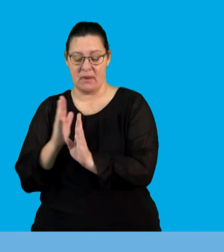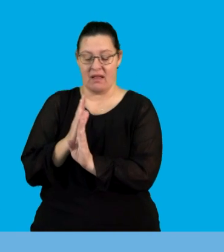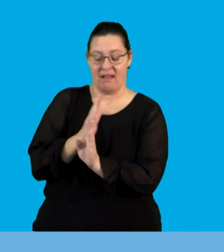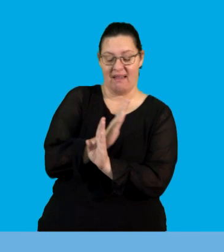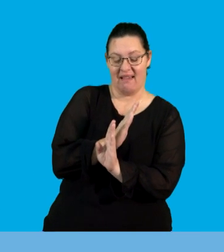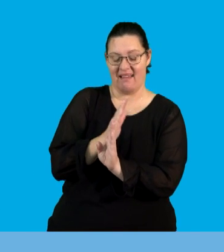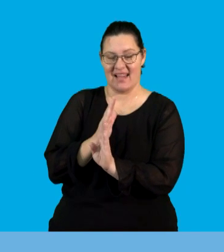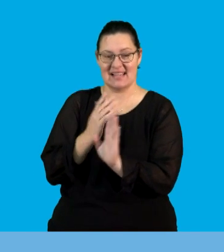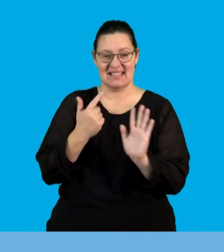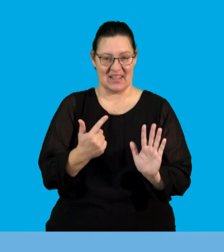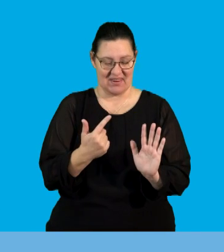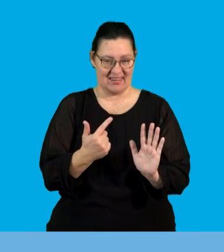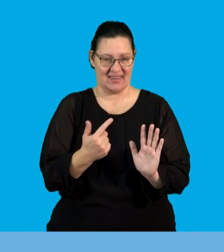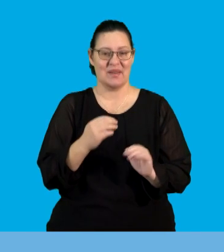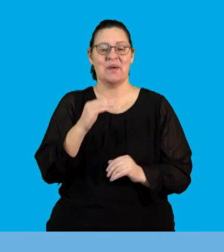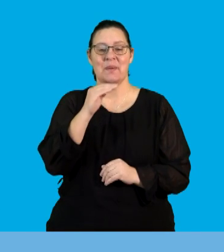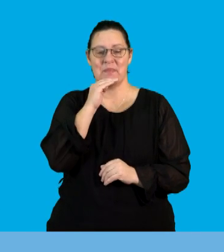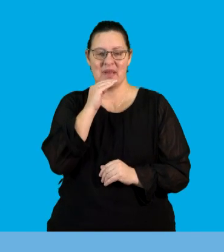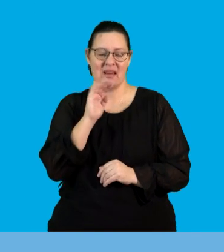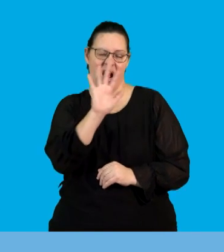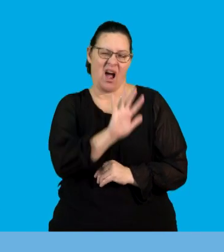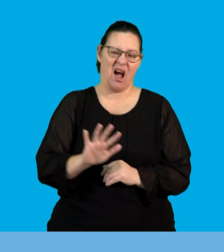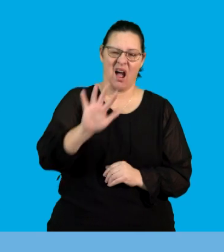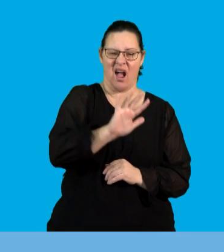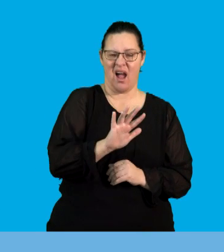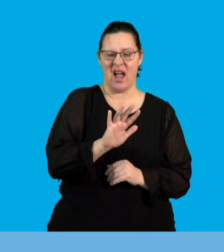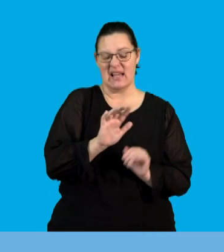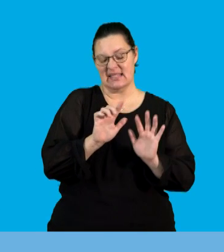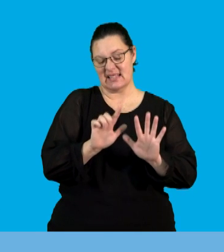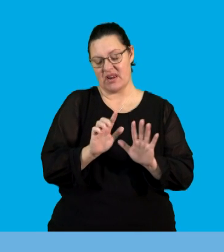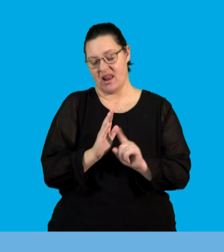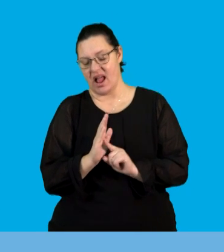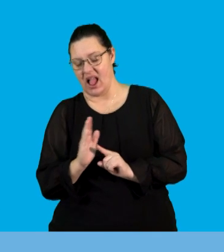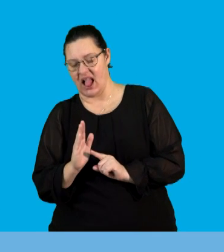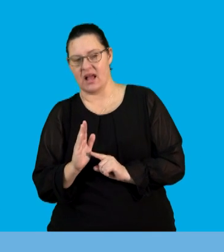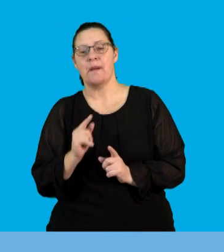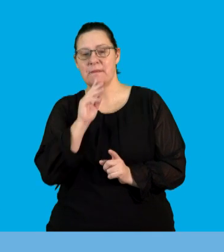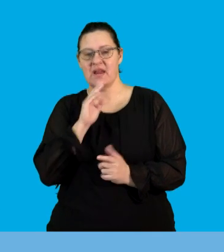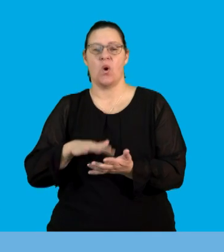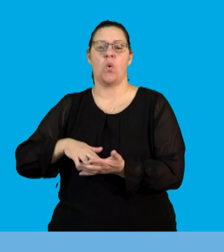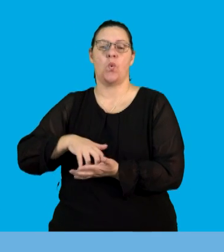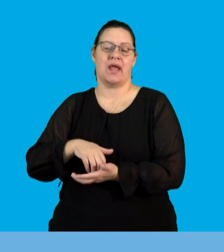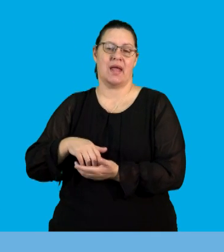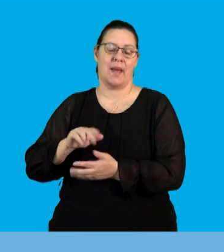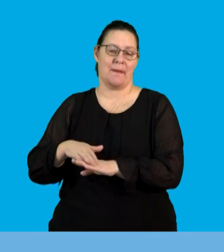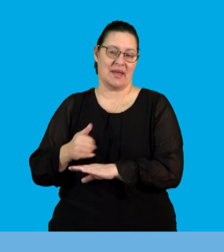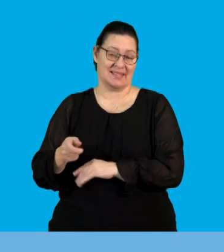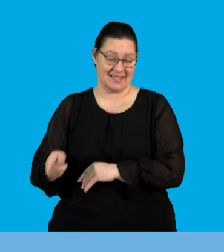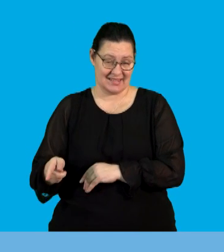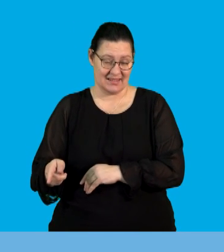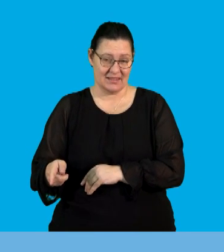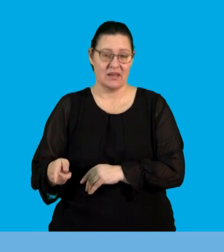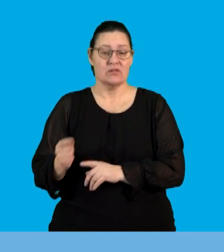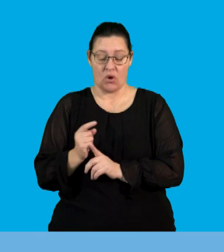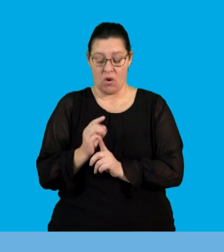still closer to 7, it's around 7, but then it's going to be a weak base. However,